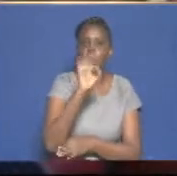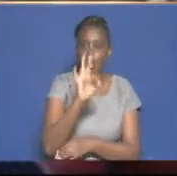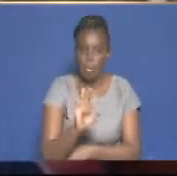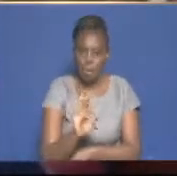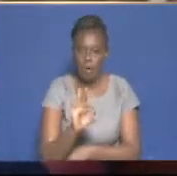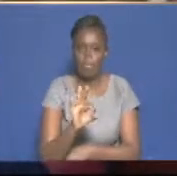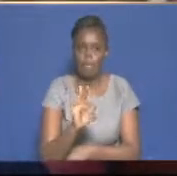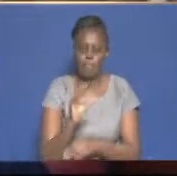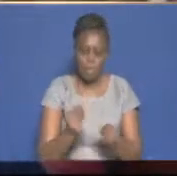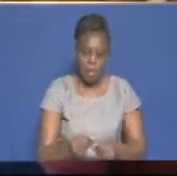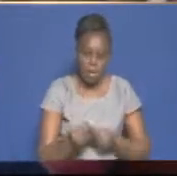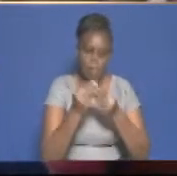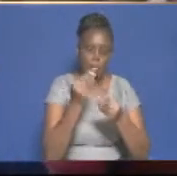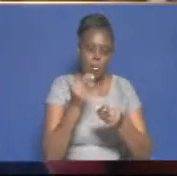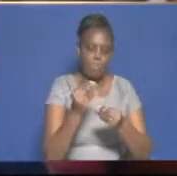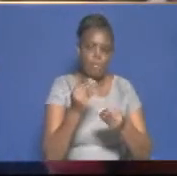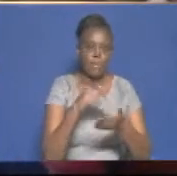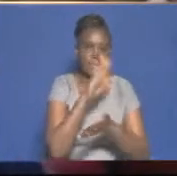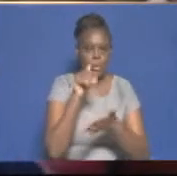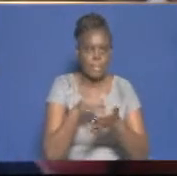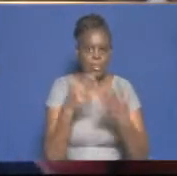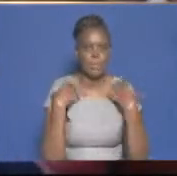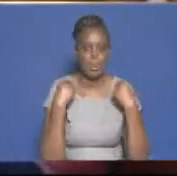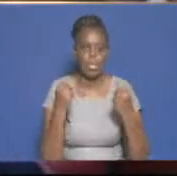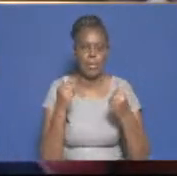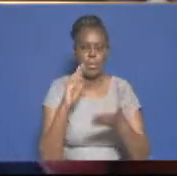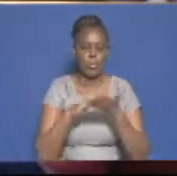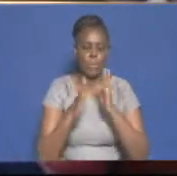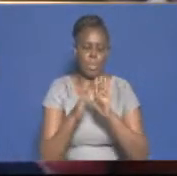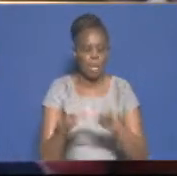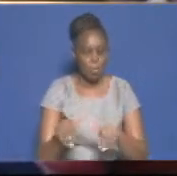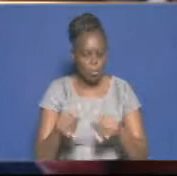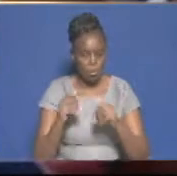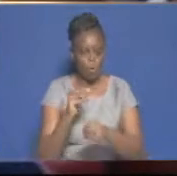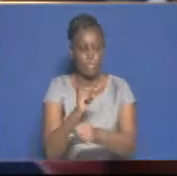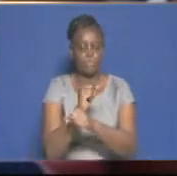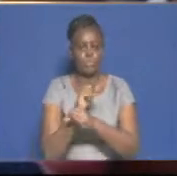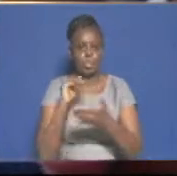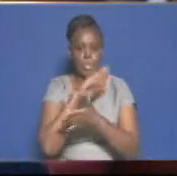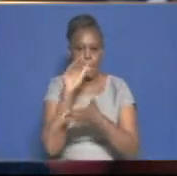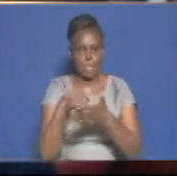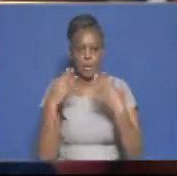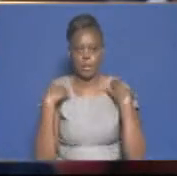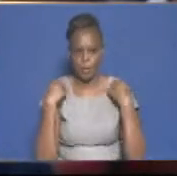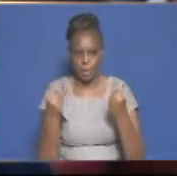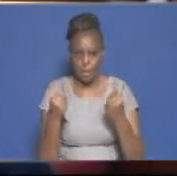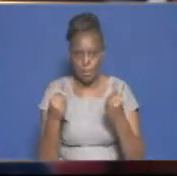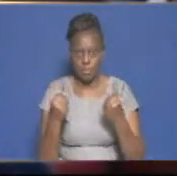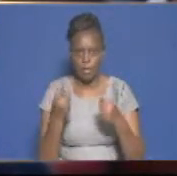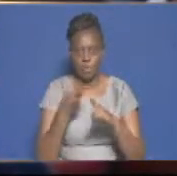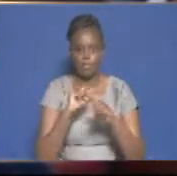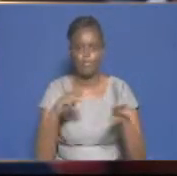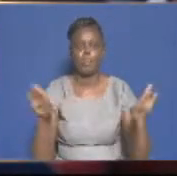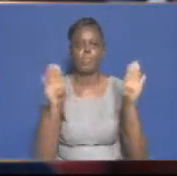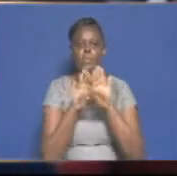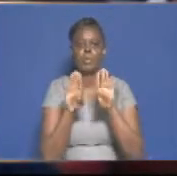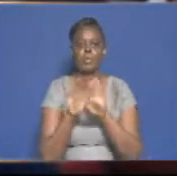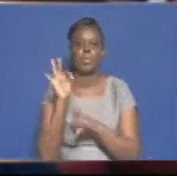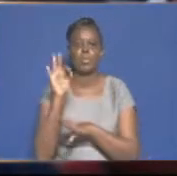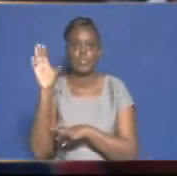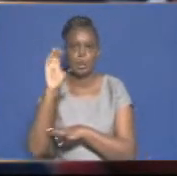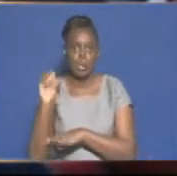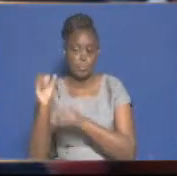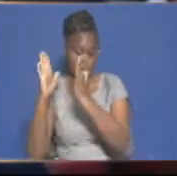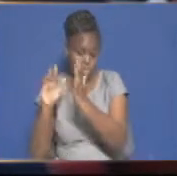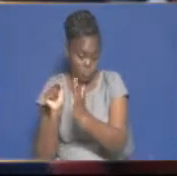remitted to health facilities without unnecessary delays so as to protect health facilities from closure? But three, could the Cabinet